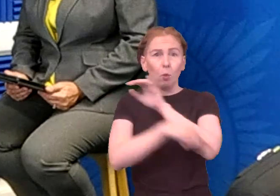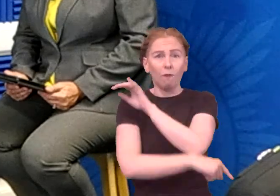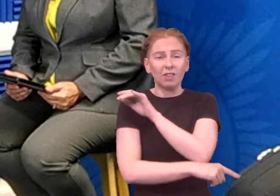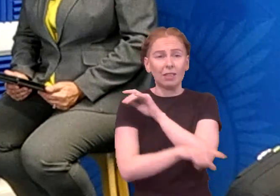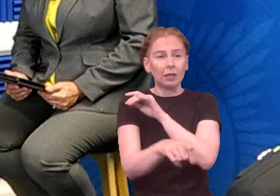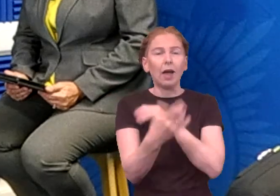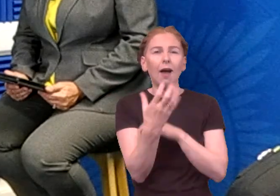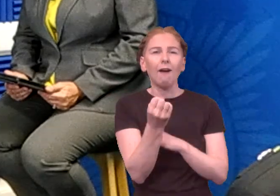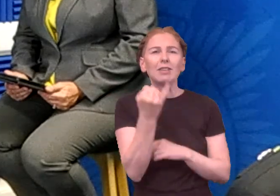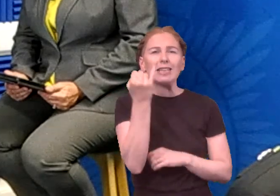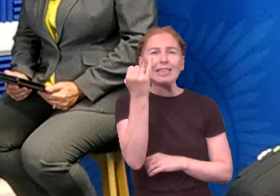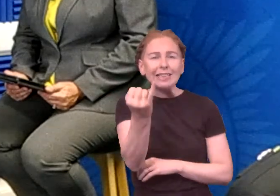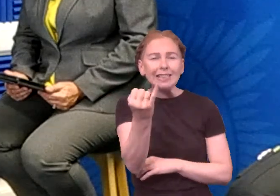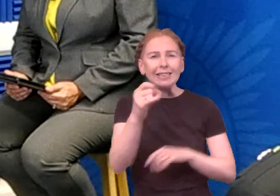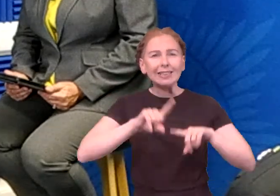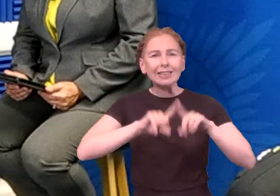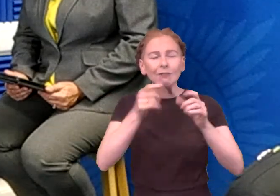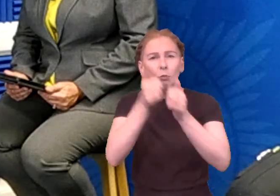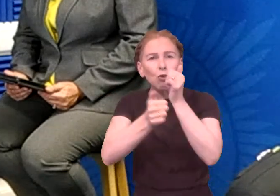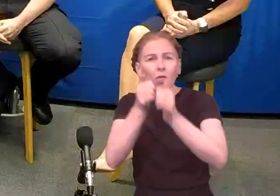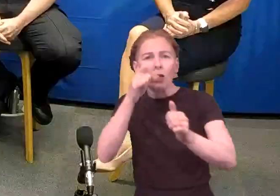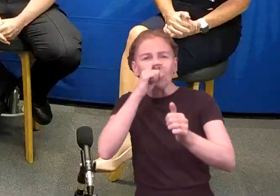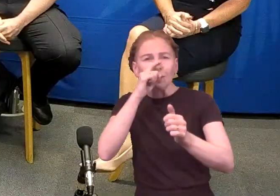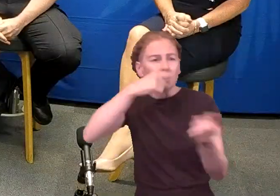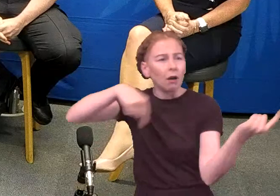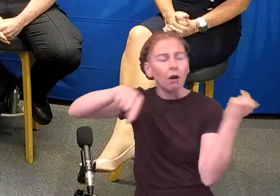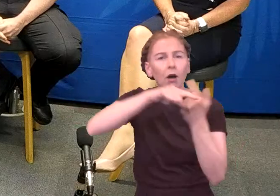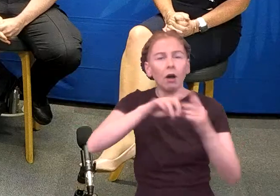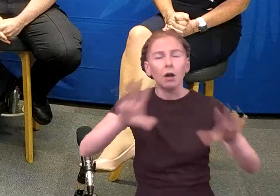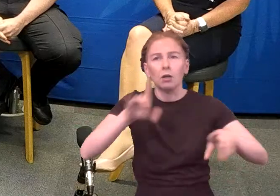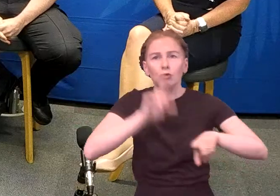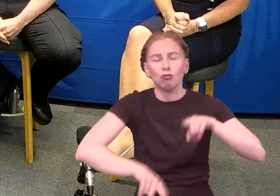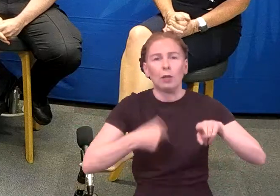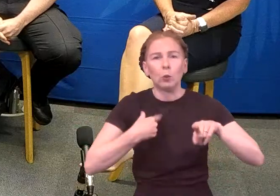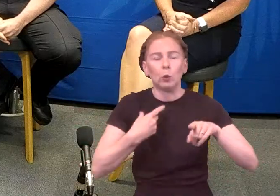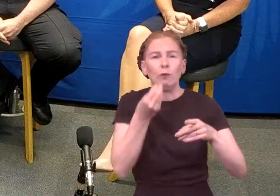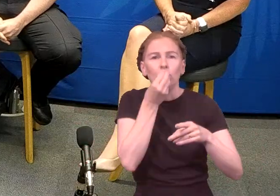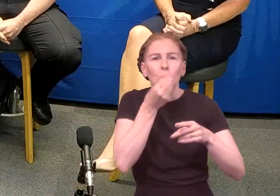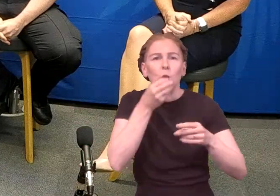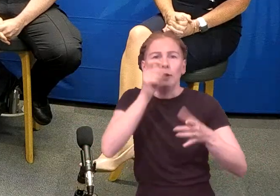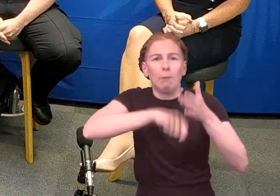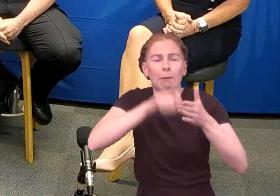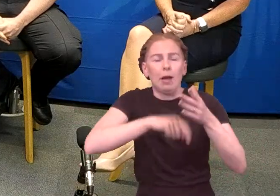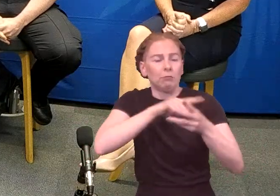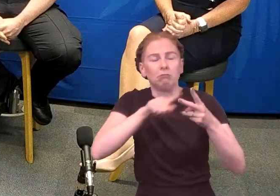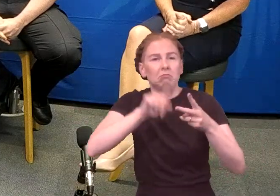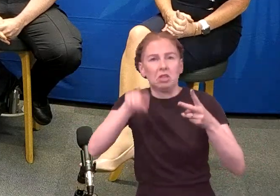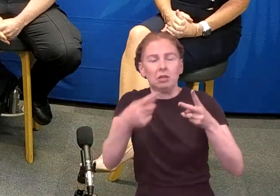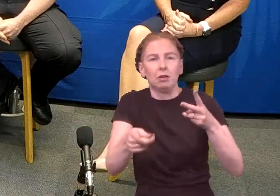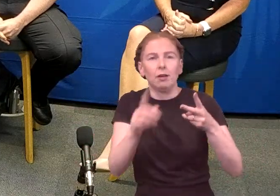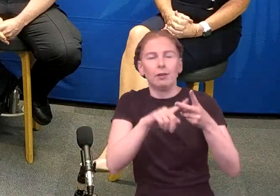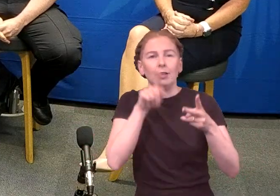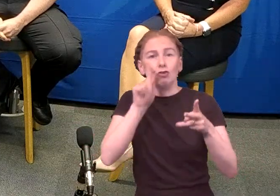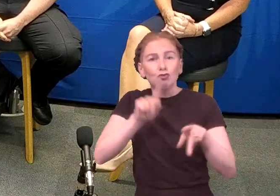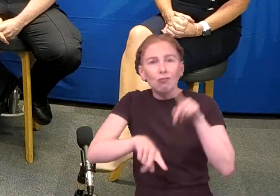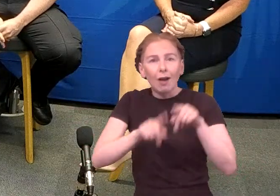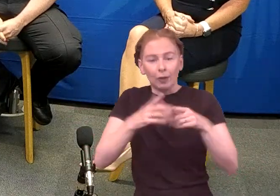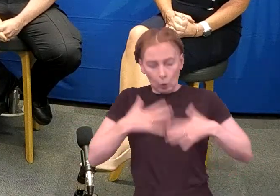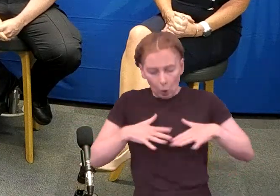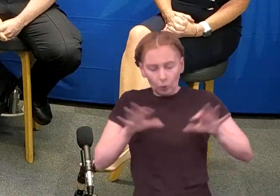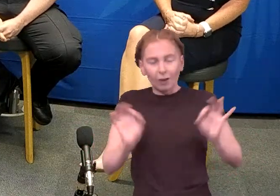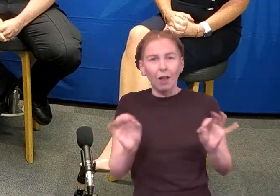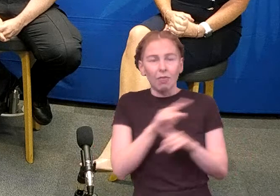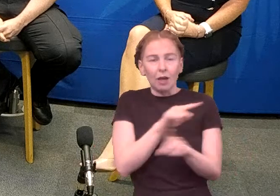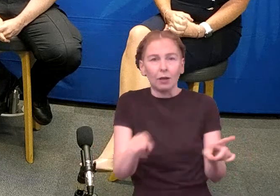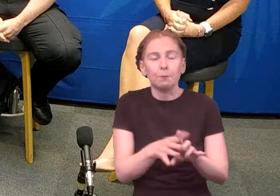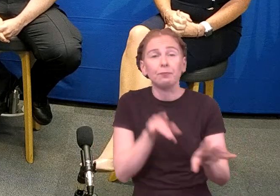to be able to just try and afford clothes. Now, he was supposed to be earning £500 a week. He hadn't been paid for 10 months. The